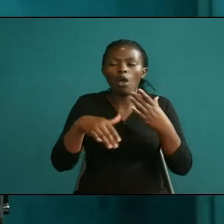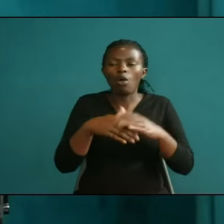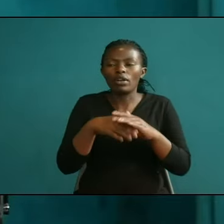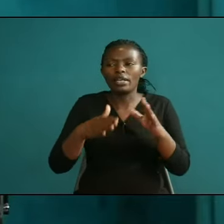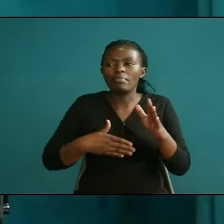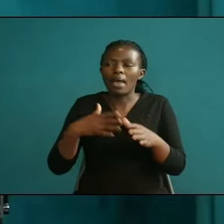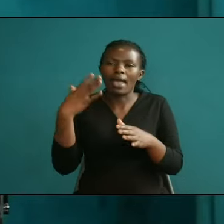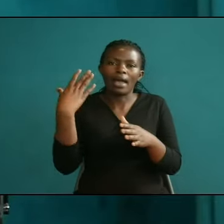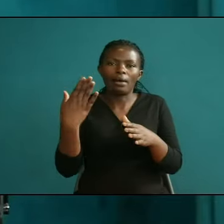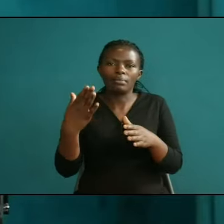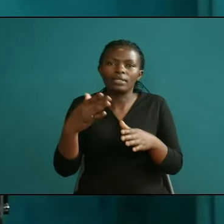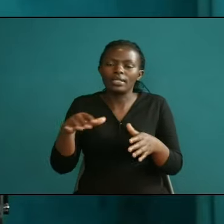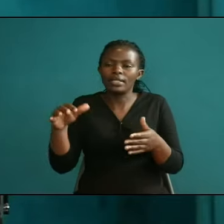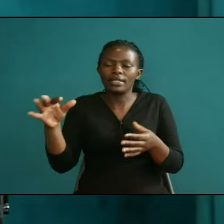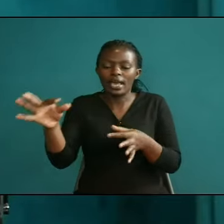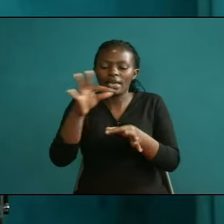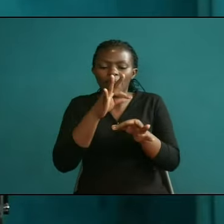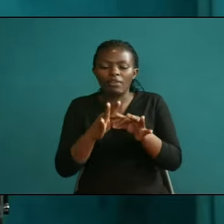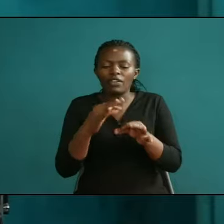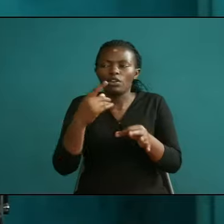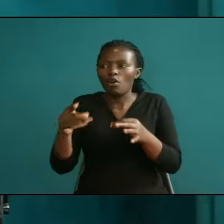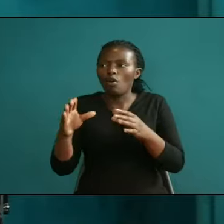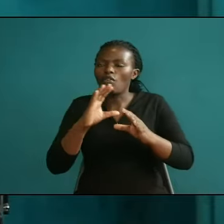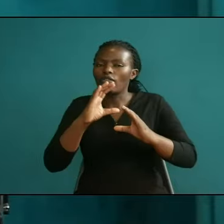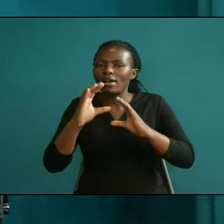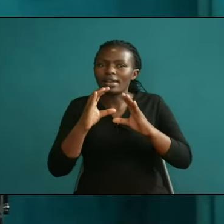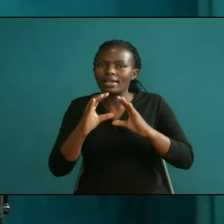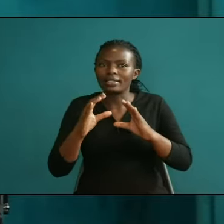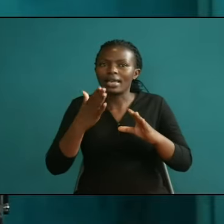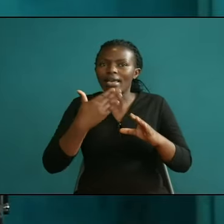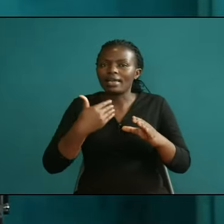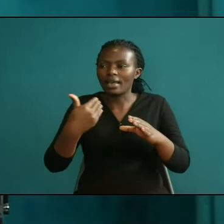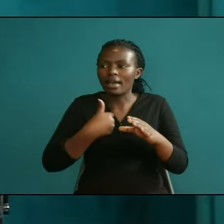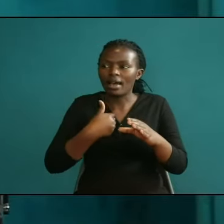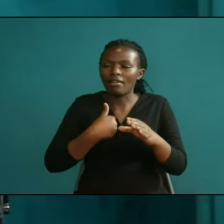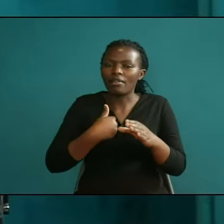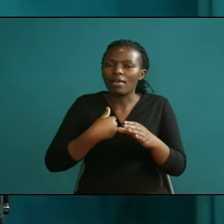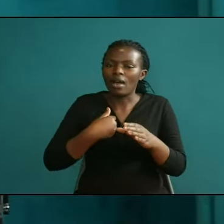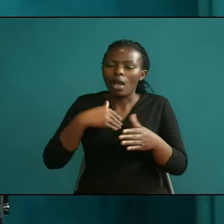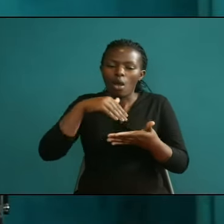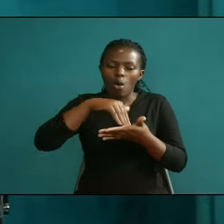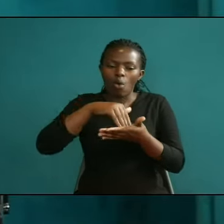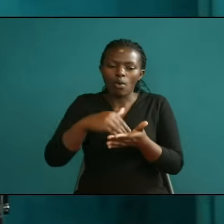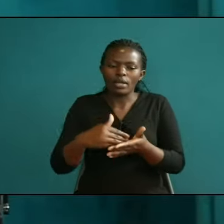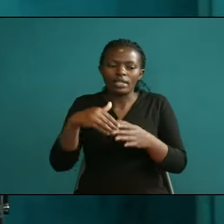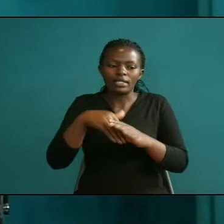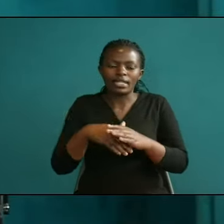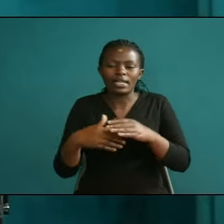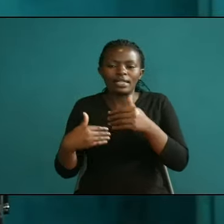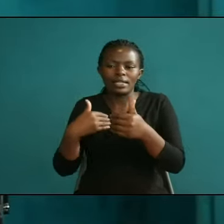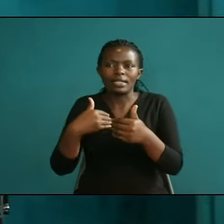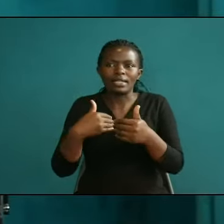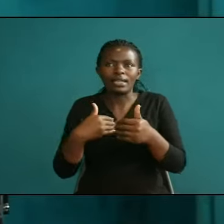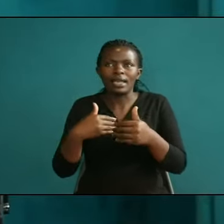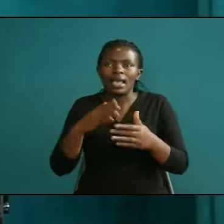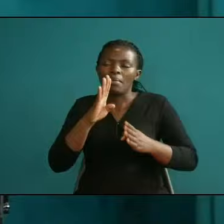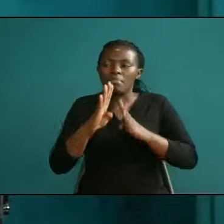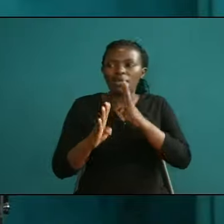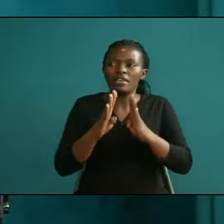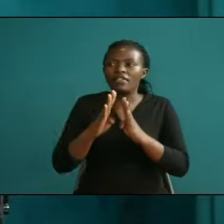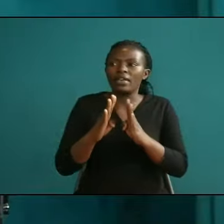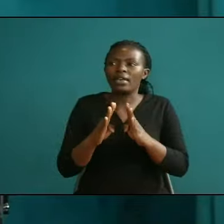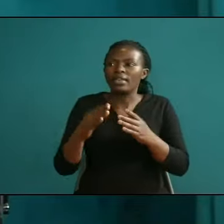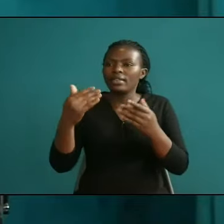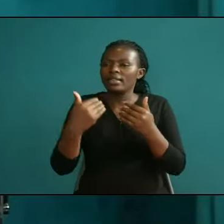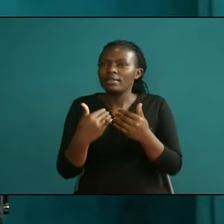They have imperfections of character, but they may have failed in their endeavors. But they have repented, and I have forgiven them." So I'd